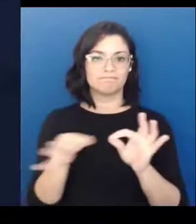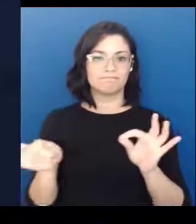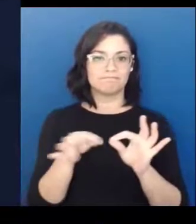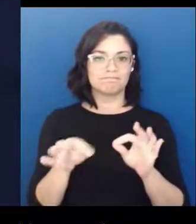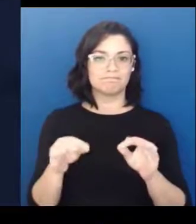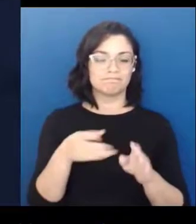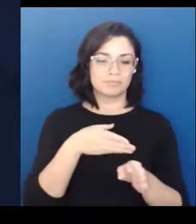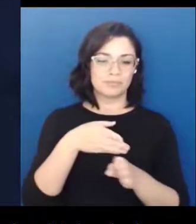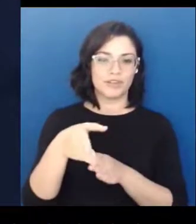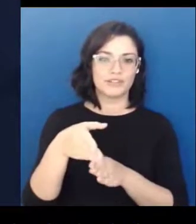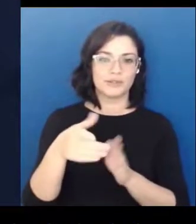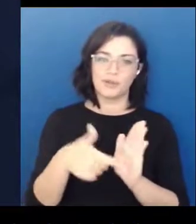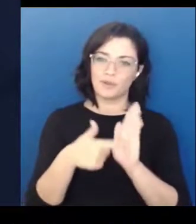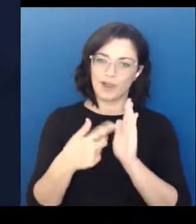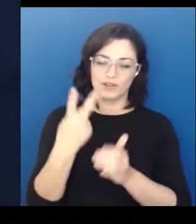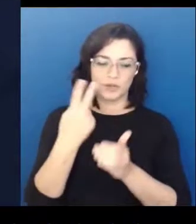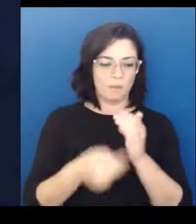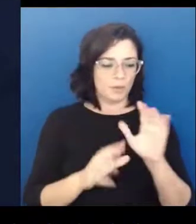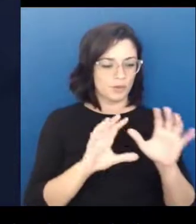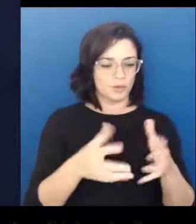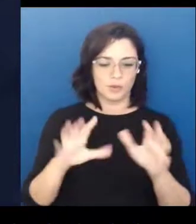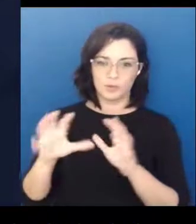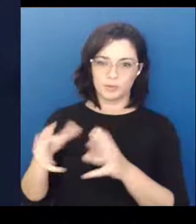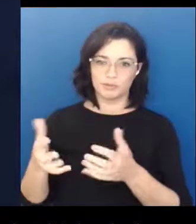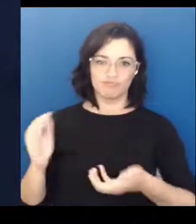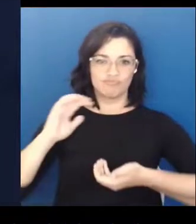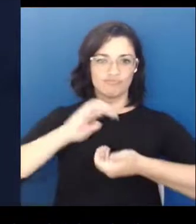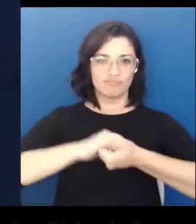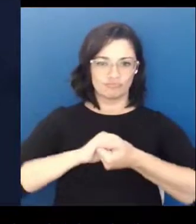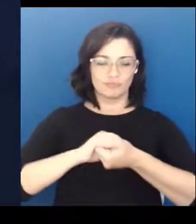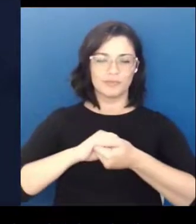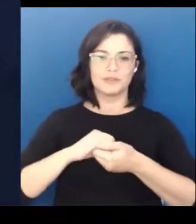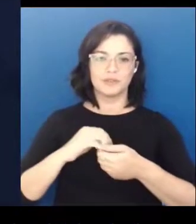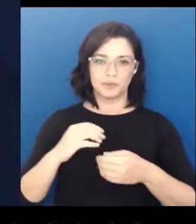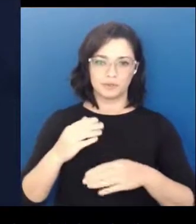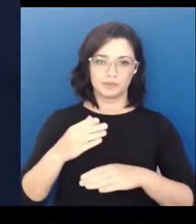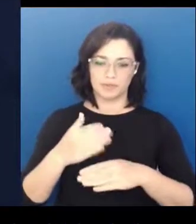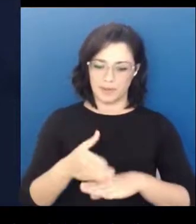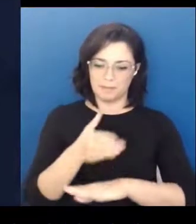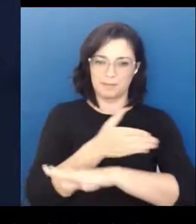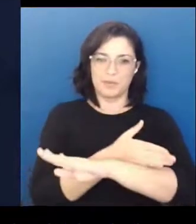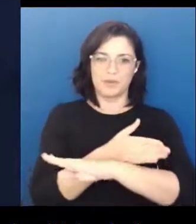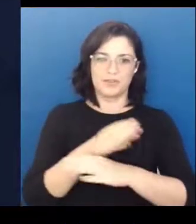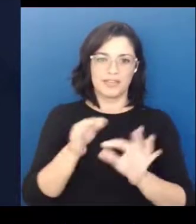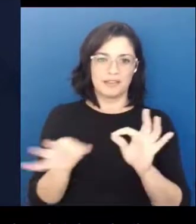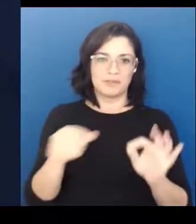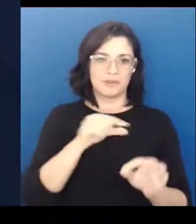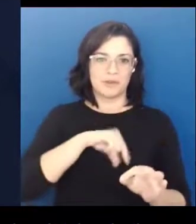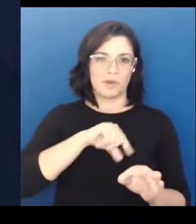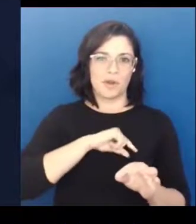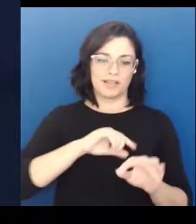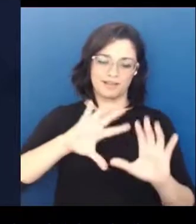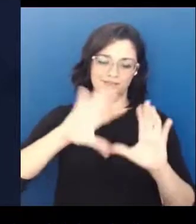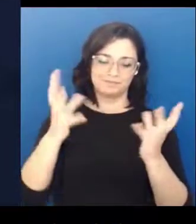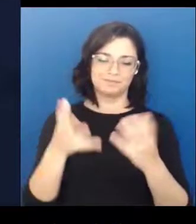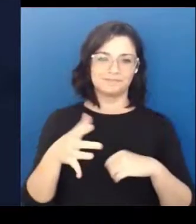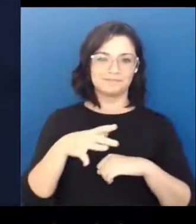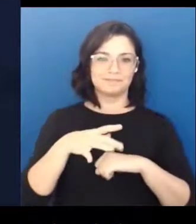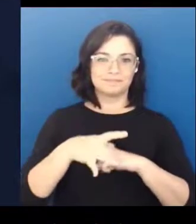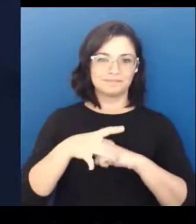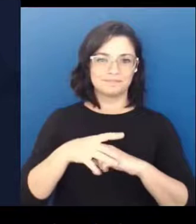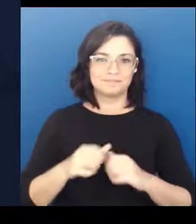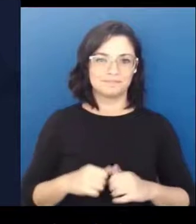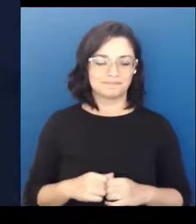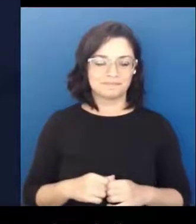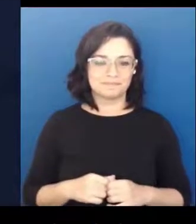affect change and improve the quality of captioning everywhere in the world. As an organization, we host Empower Hours, an